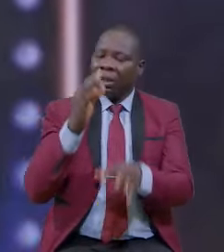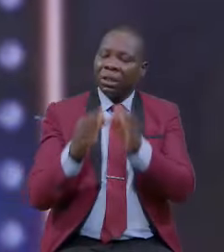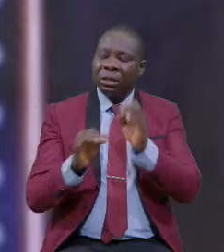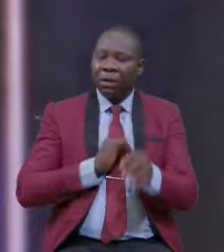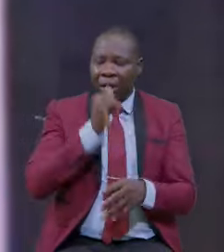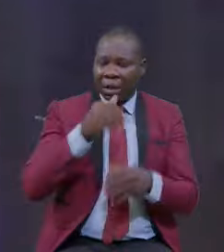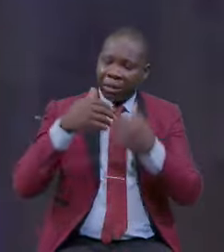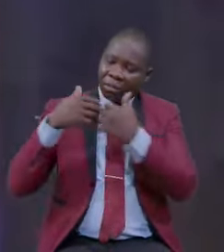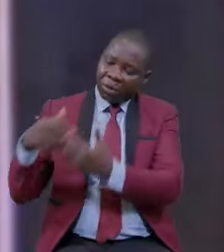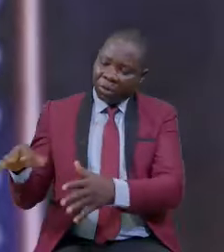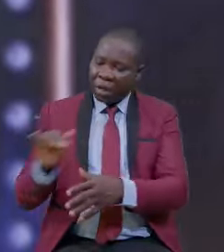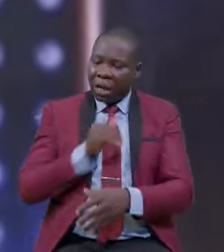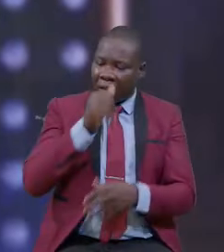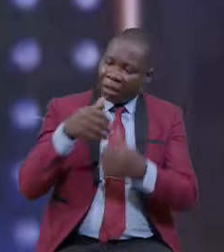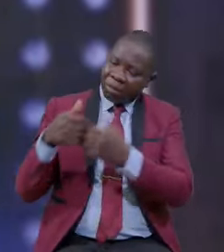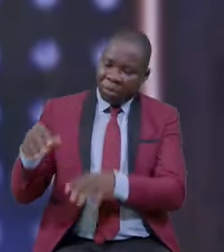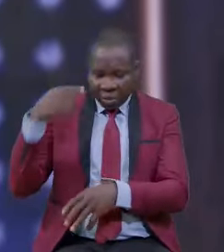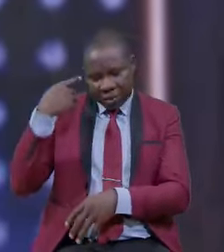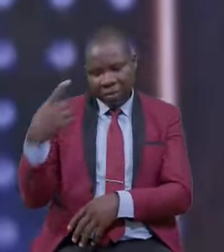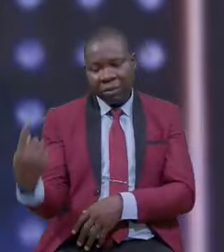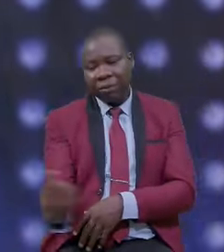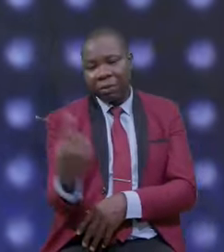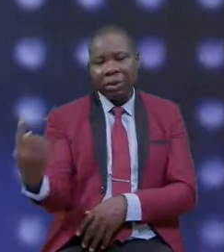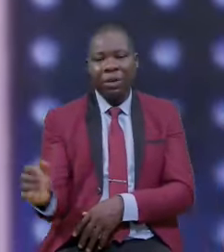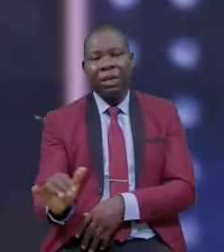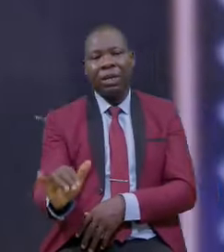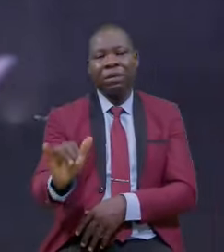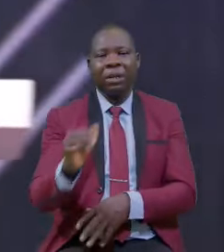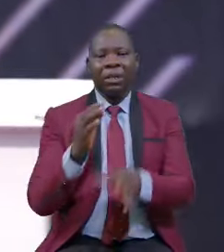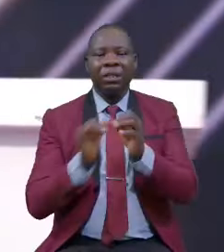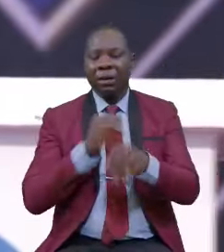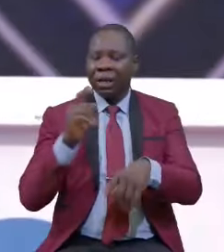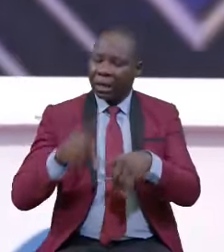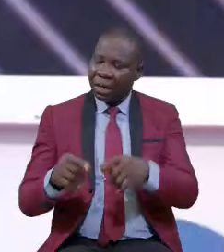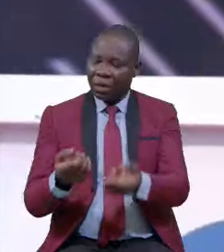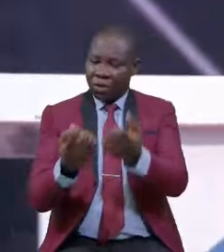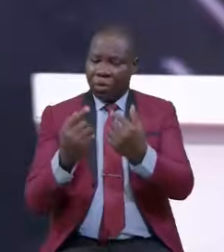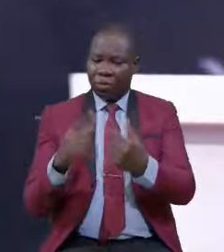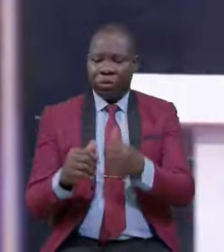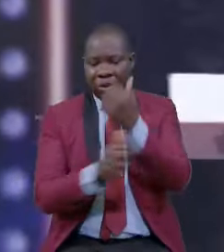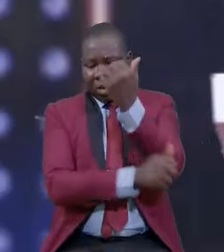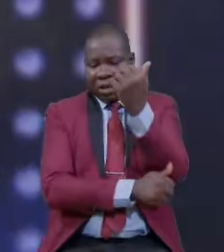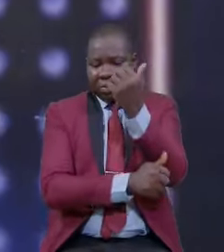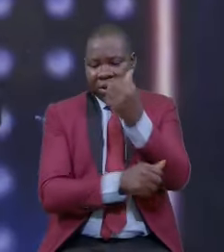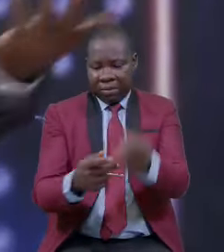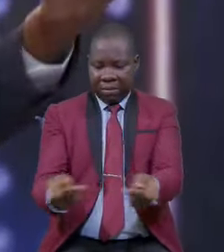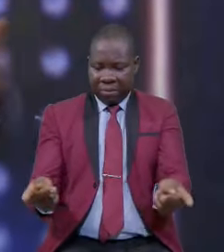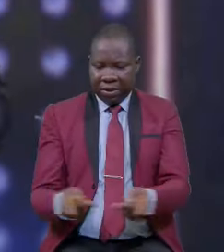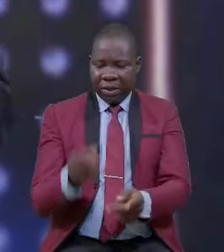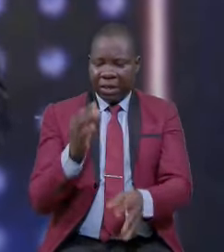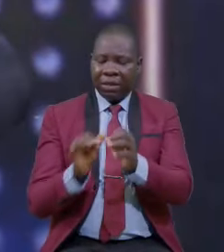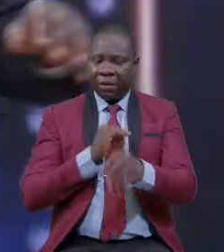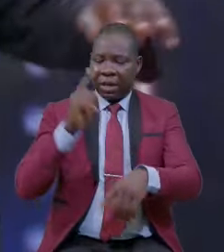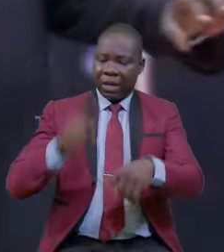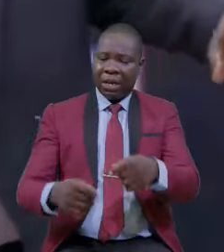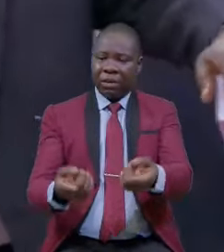one request. If I cannot cross over to Abraham's side, if I cannot cross over to heaven, all right,